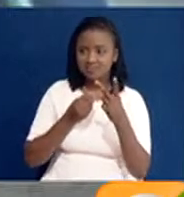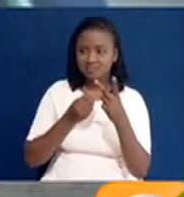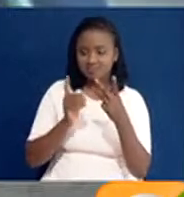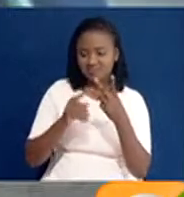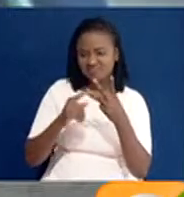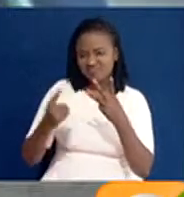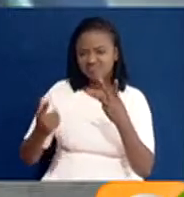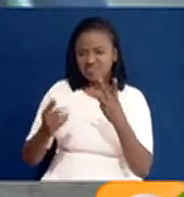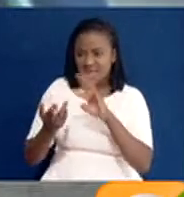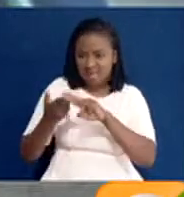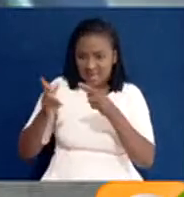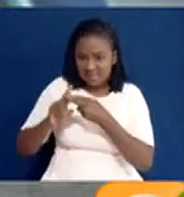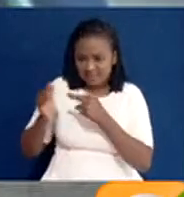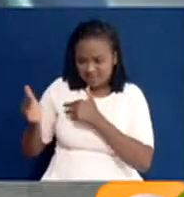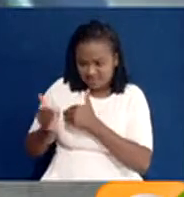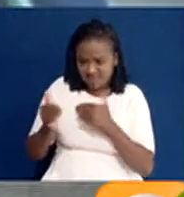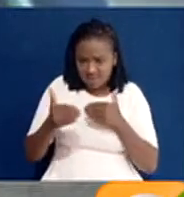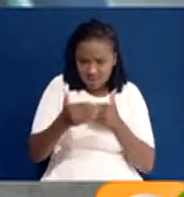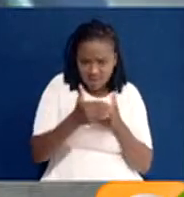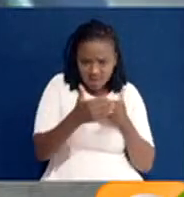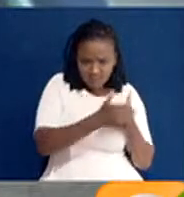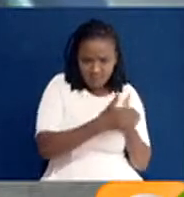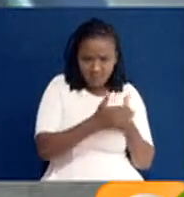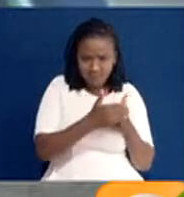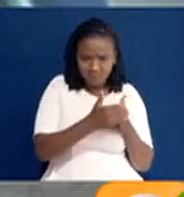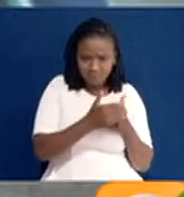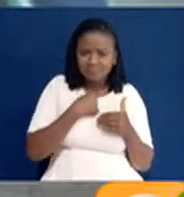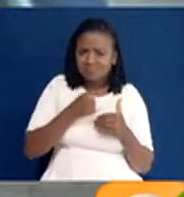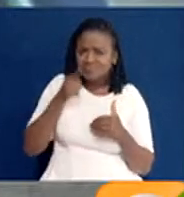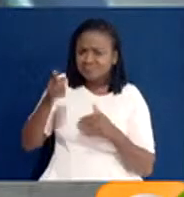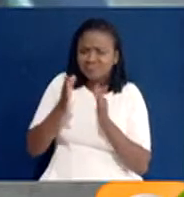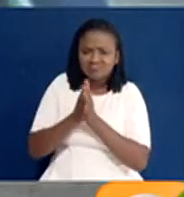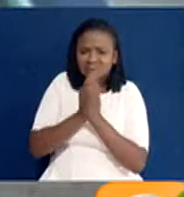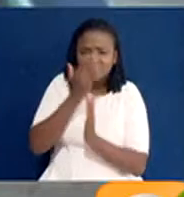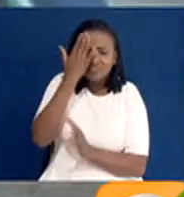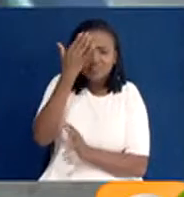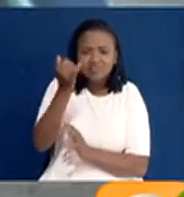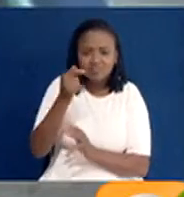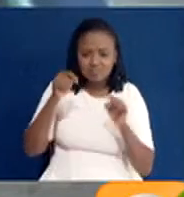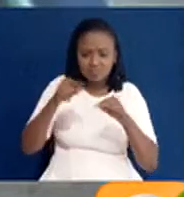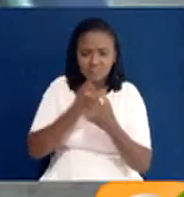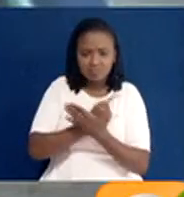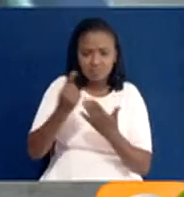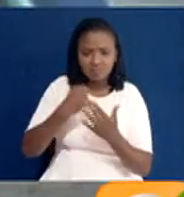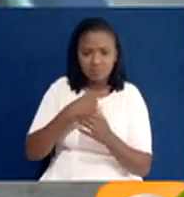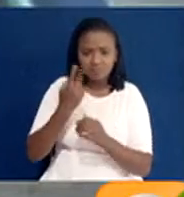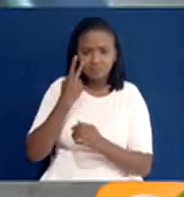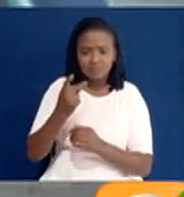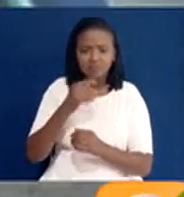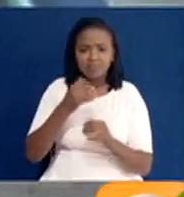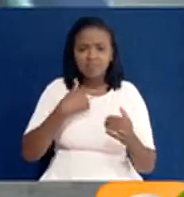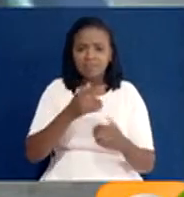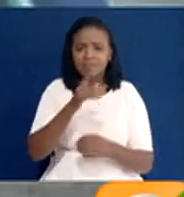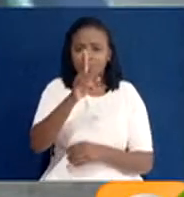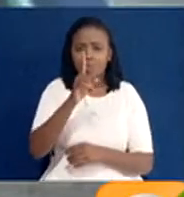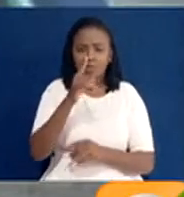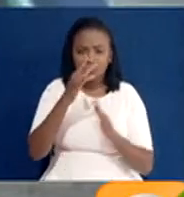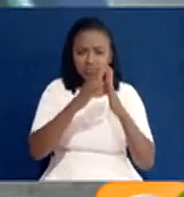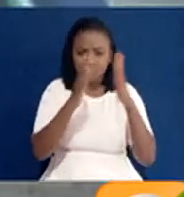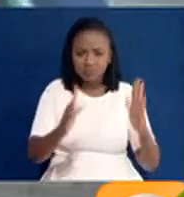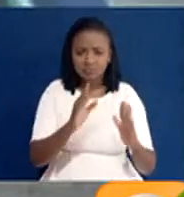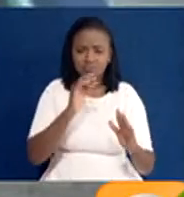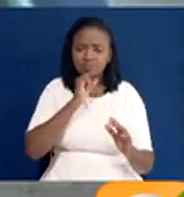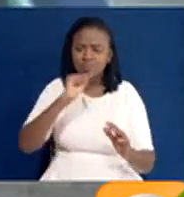relatives. I say this because of a heartrending story we ran earlier this week about a home for the elderly in Kirinyaga